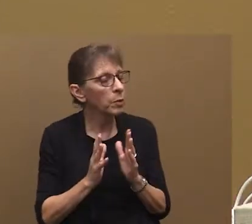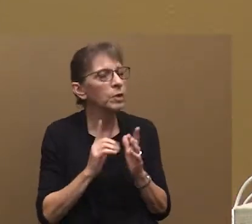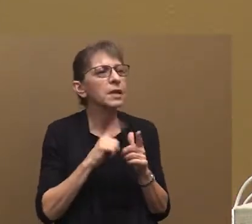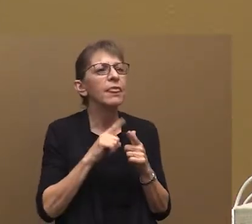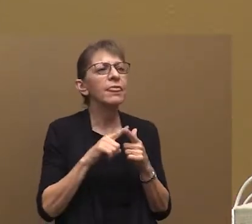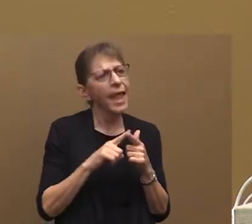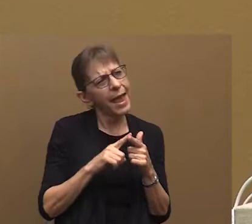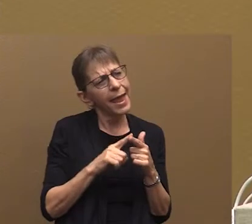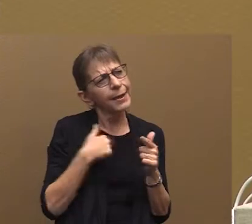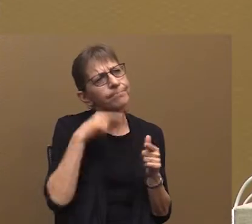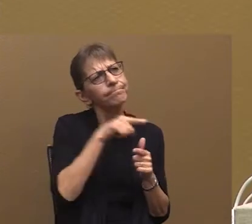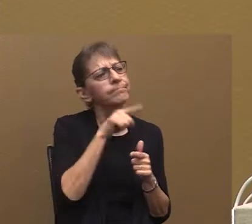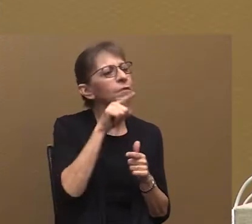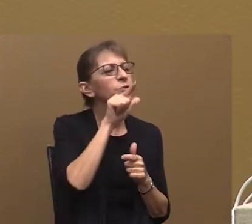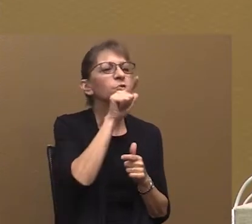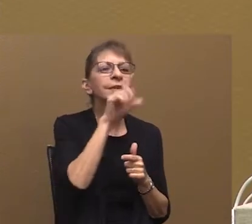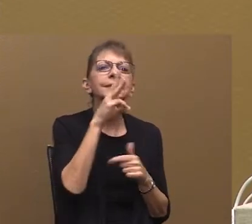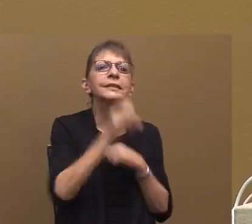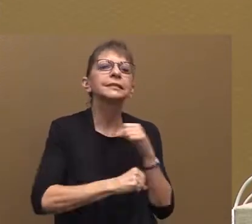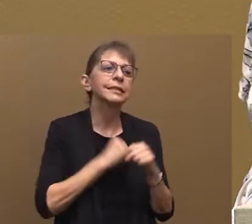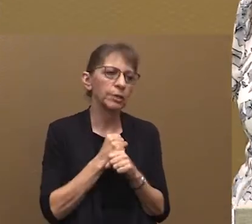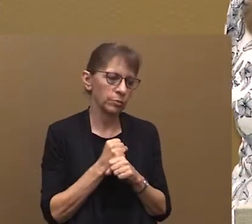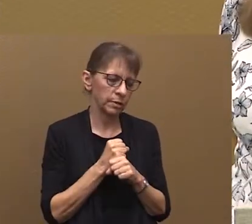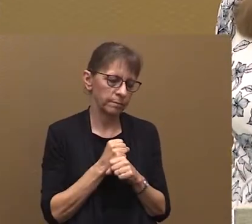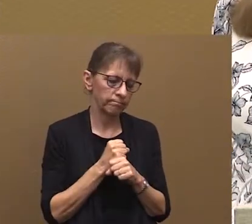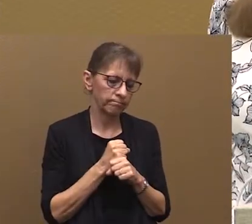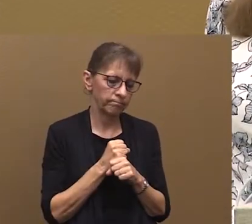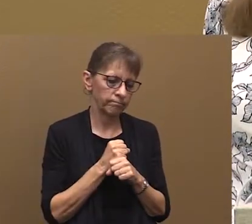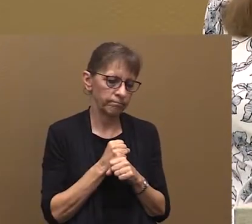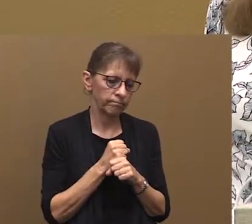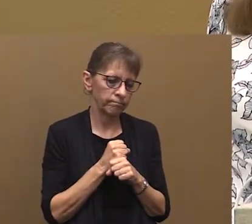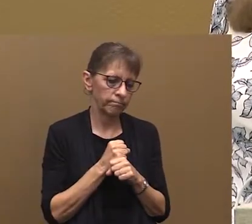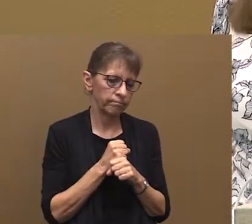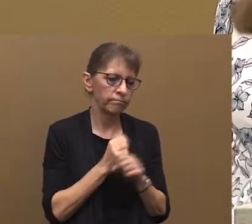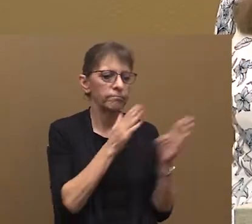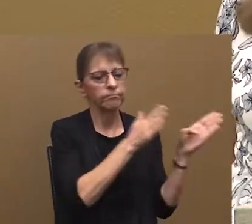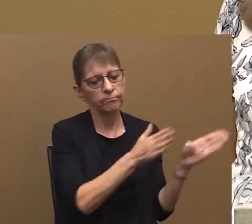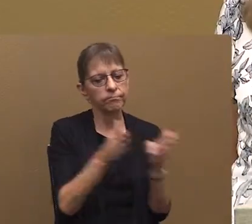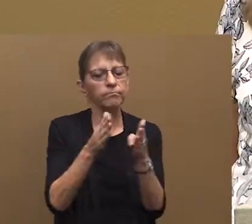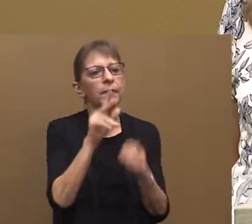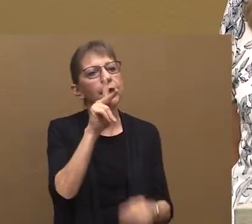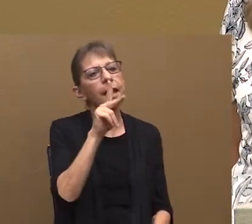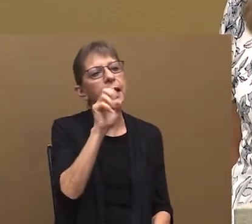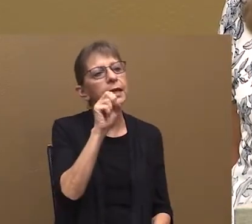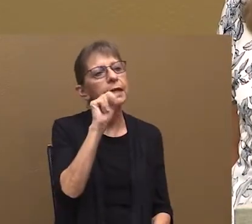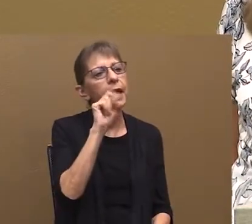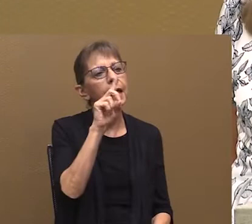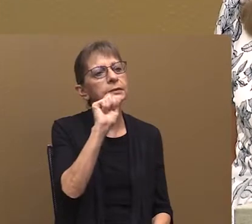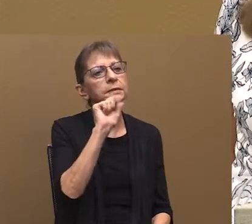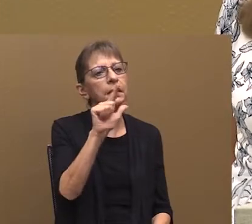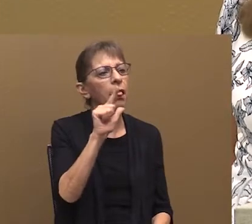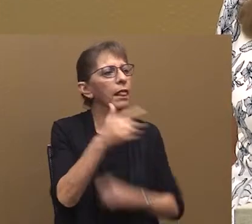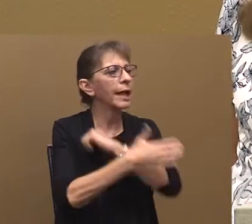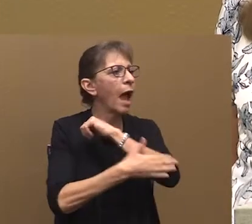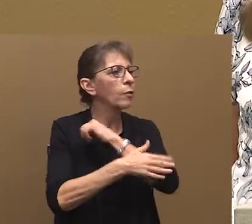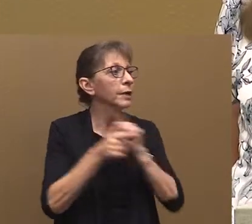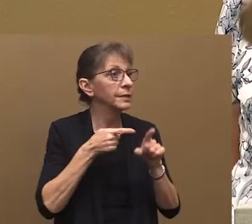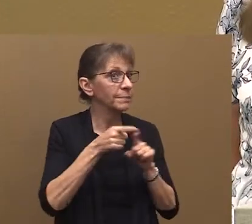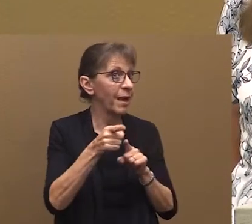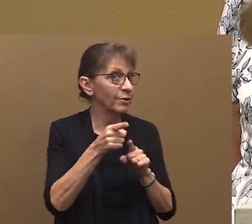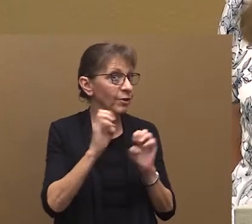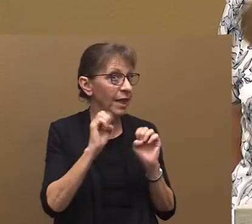And then I was there for 26 years and went to Kendall County Special